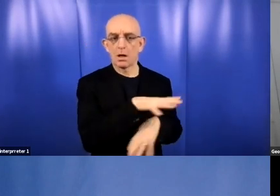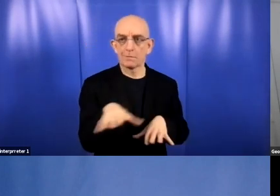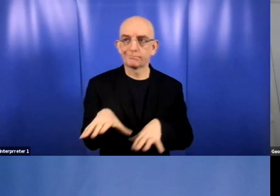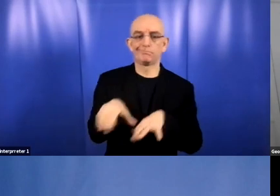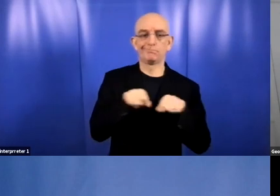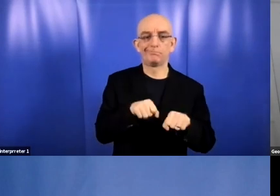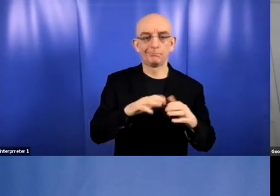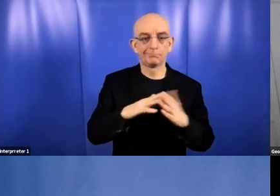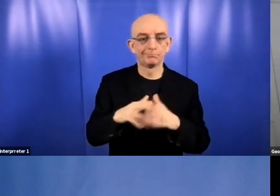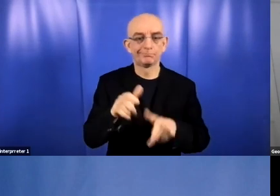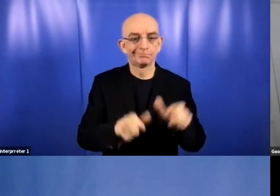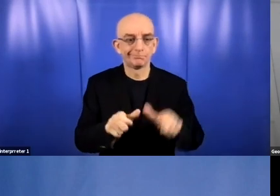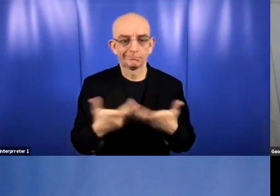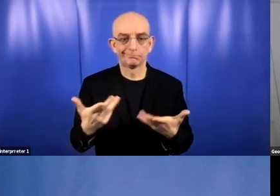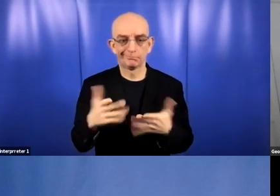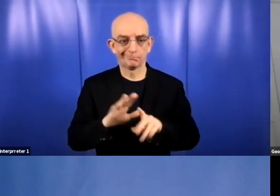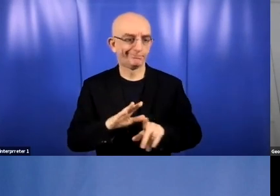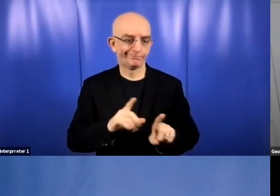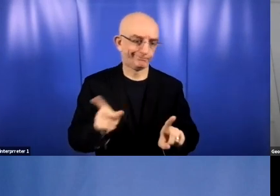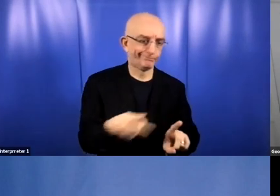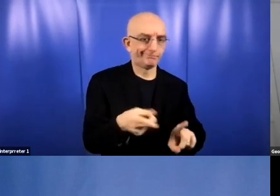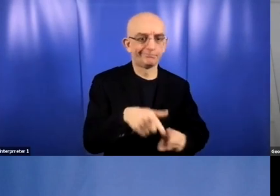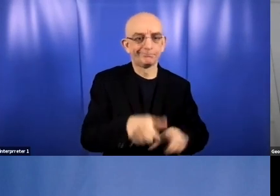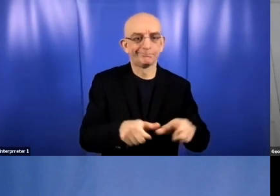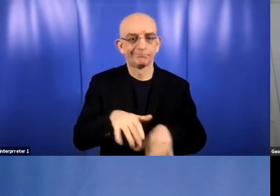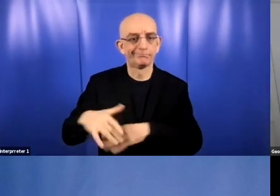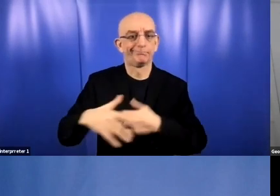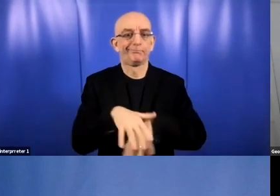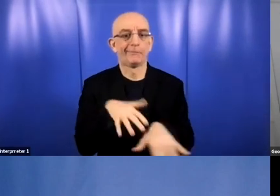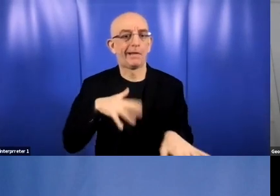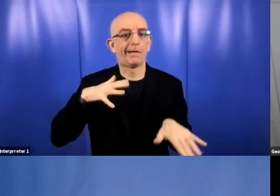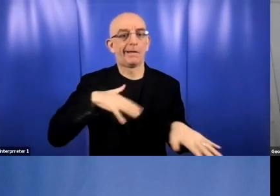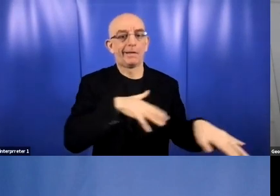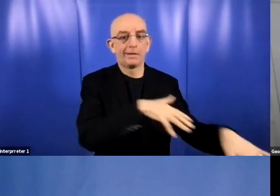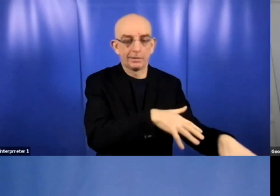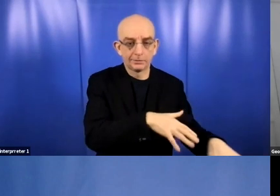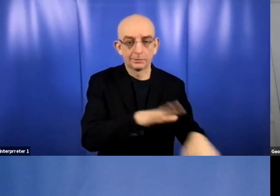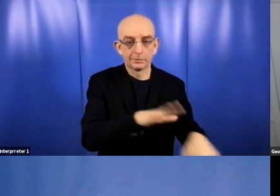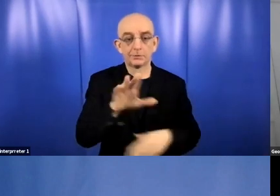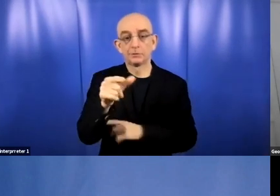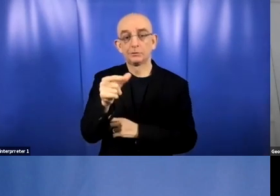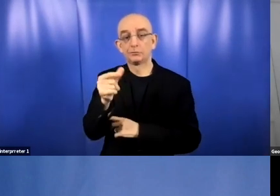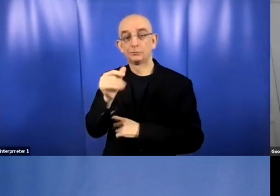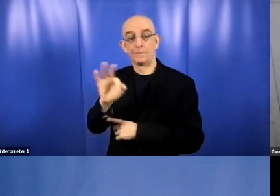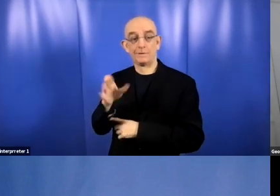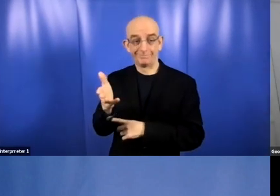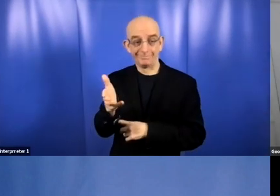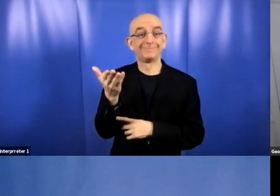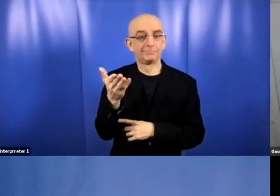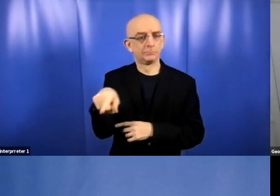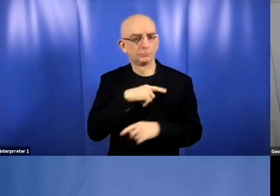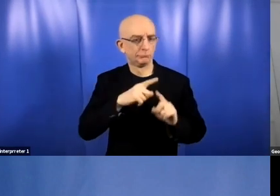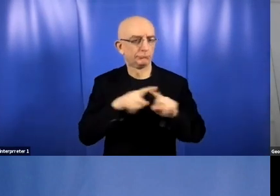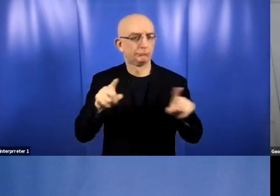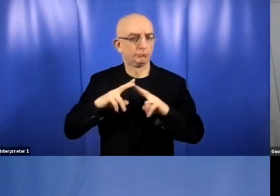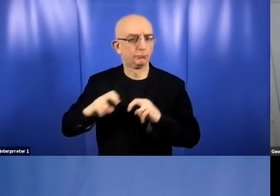picture in the response, to have meaningful burden and responsibility sharing, as we talk about in the GCR, we